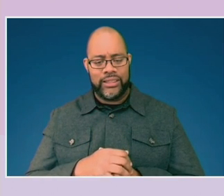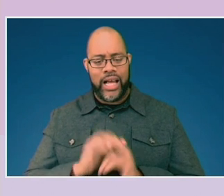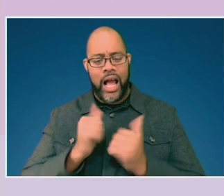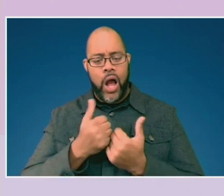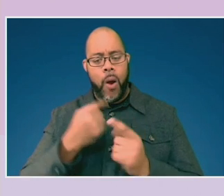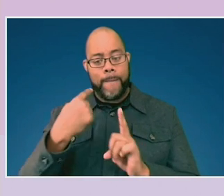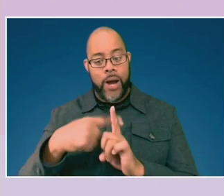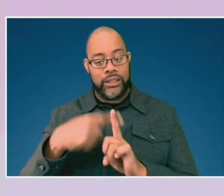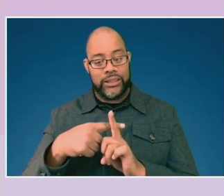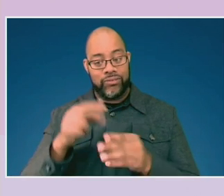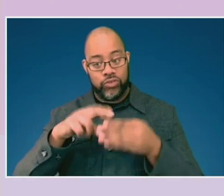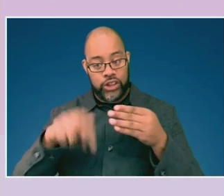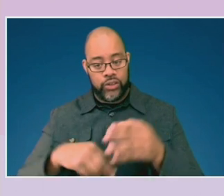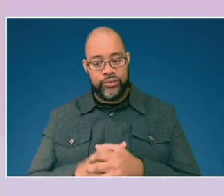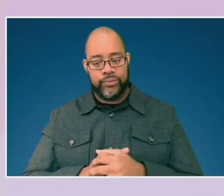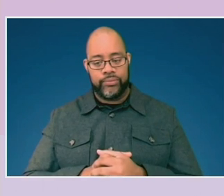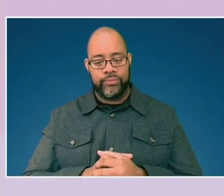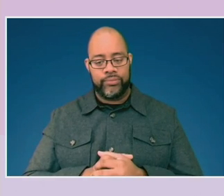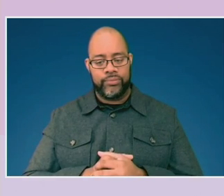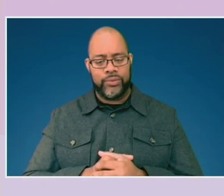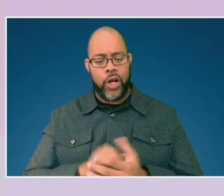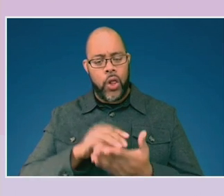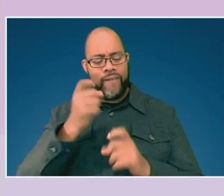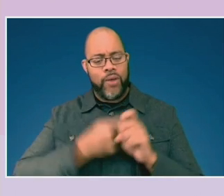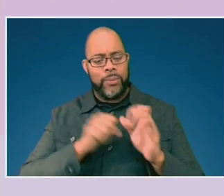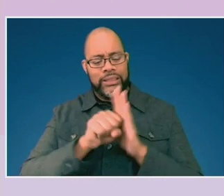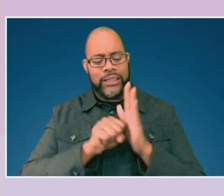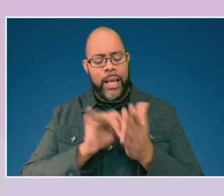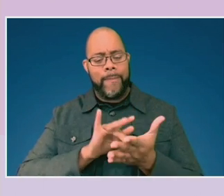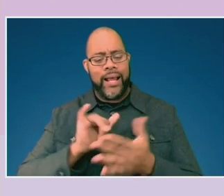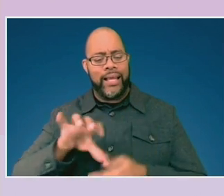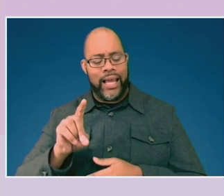their outcomes can be, let's learn from state Medicaid